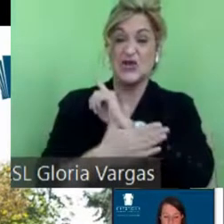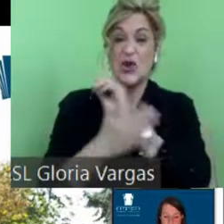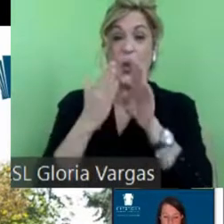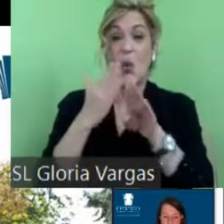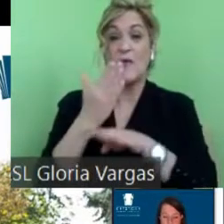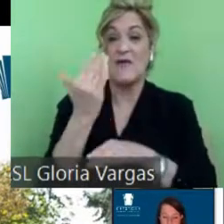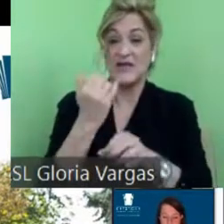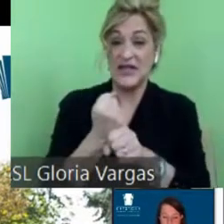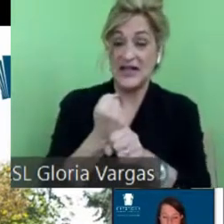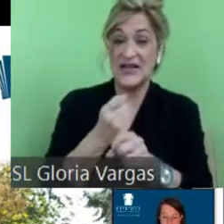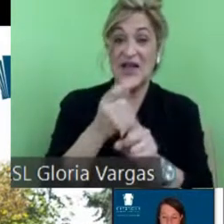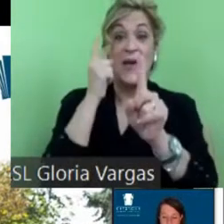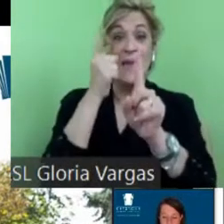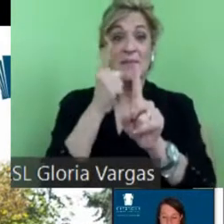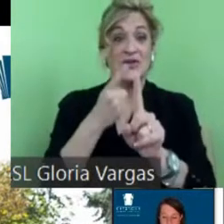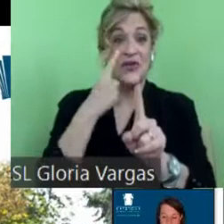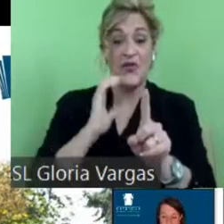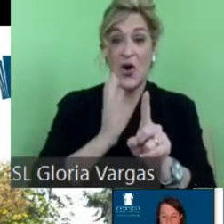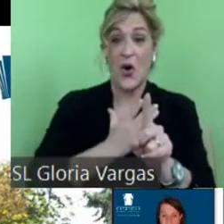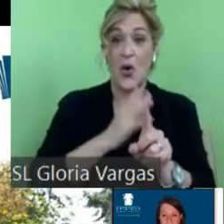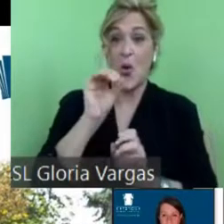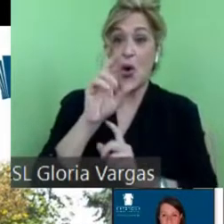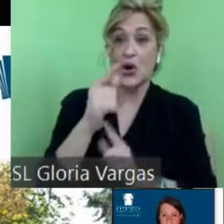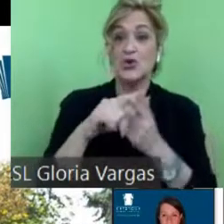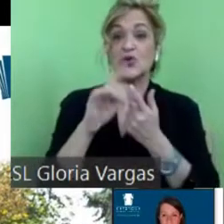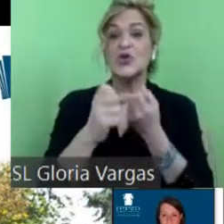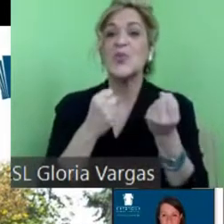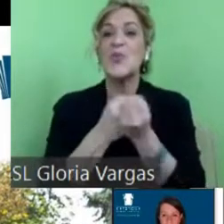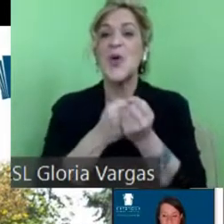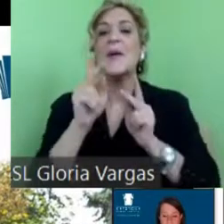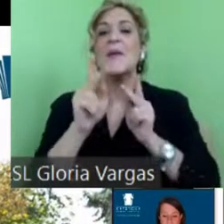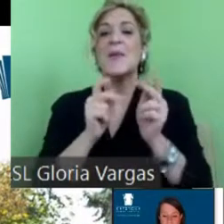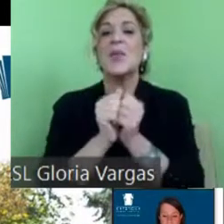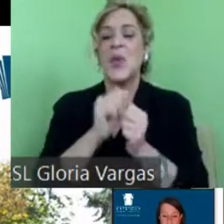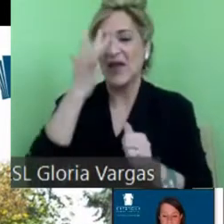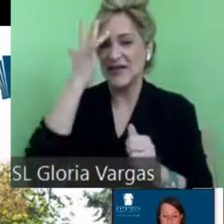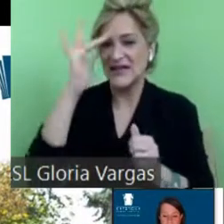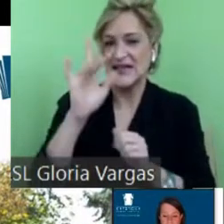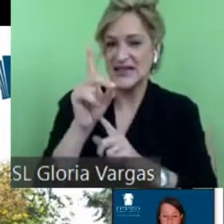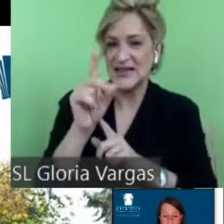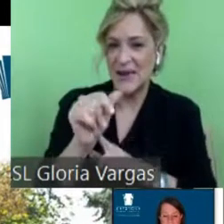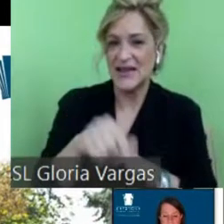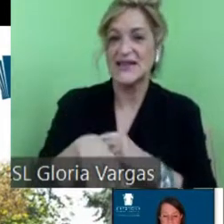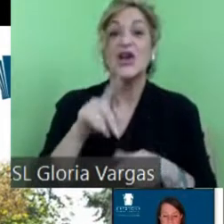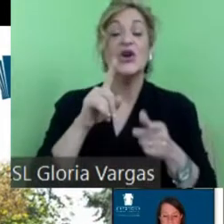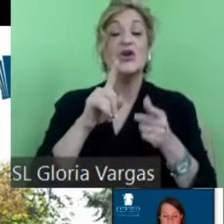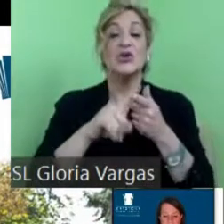main mission of our organization is to support persons with intellectual disabilities to live a